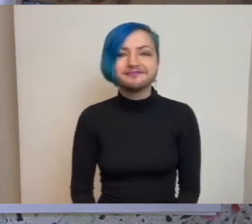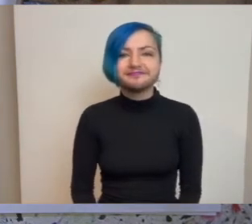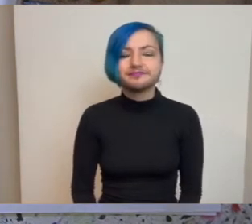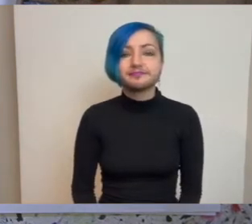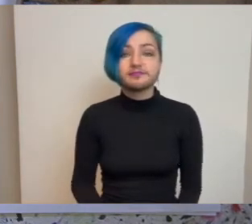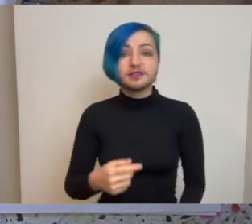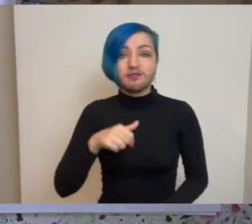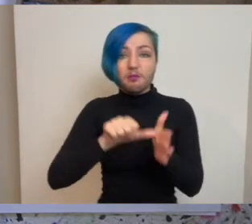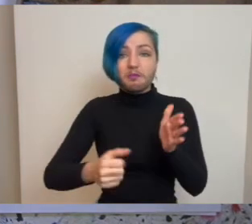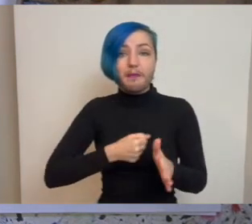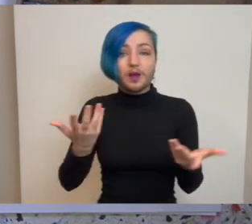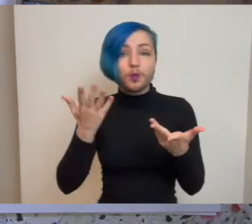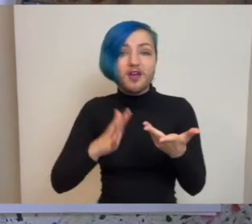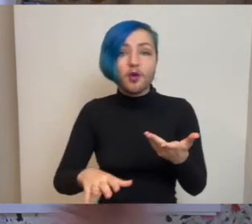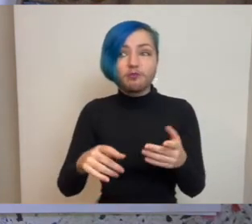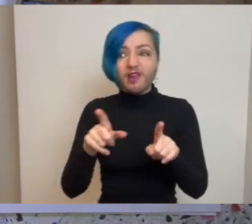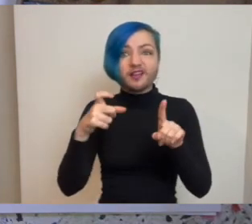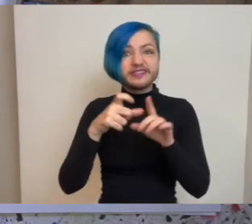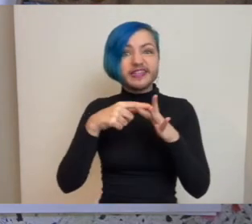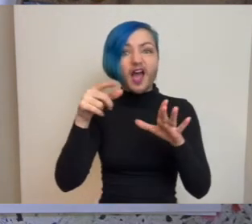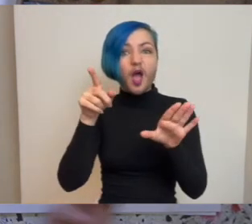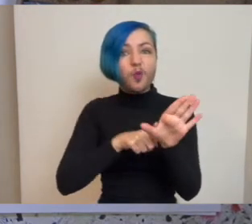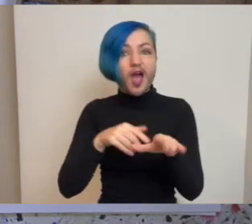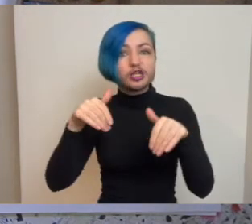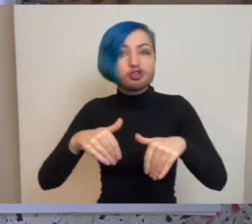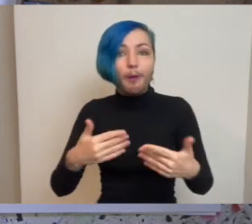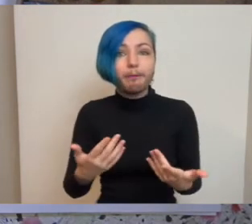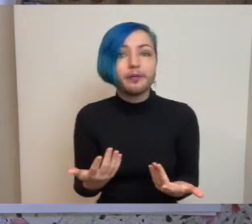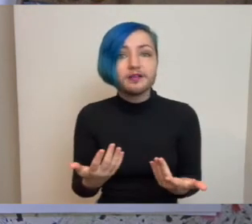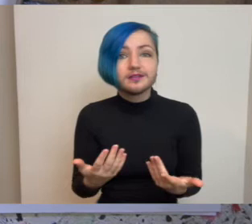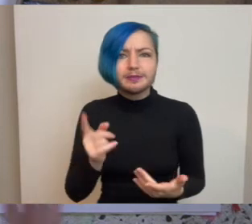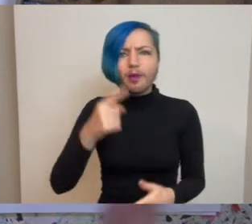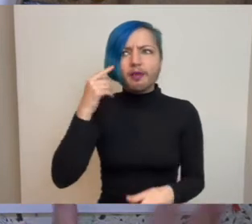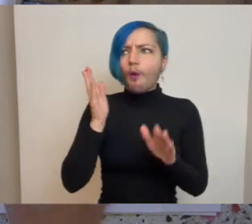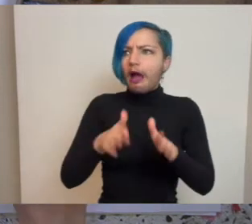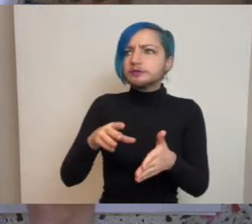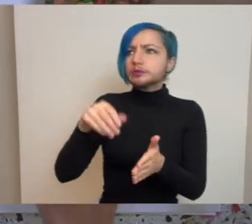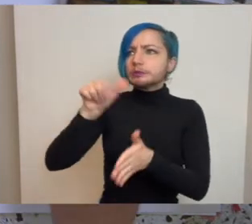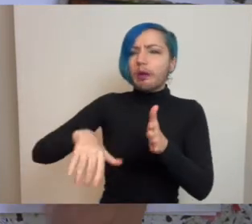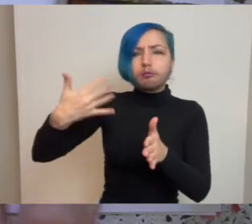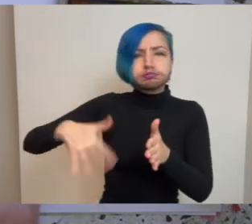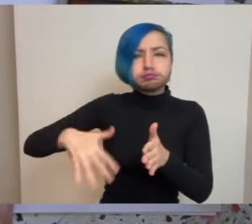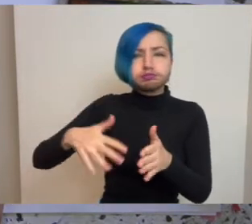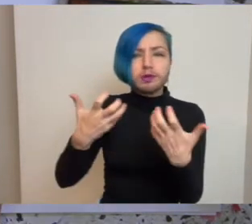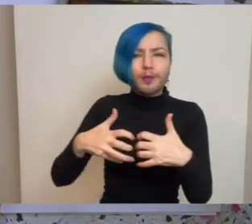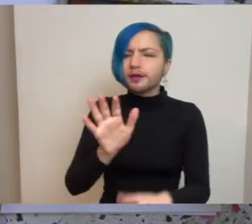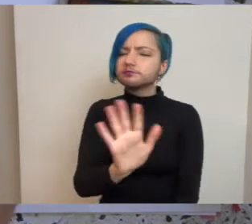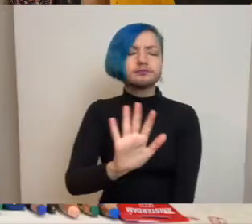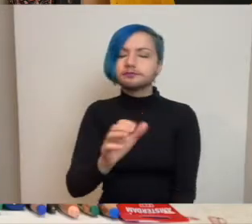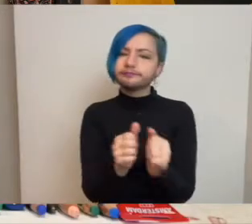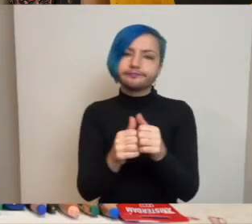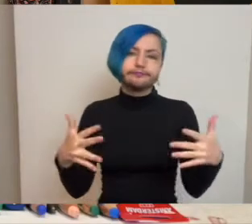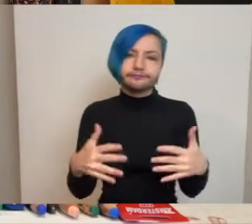yeah, I get mine from like hardware stores sometimes. I think sometimes people think you've got to spend a lot of money on your equipment. That does not have to be the